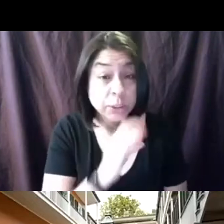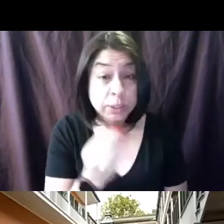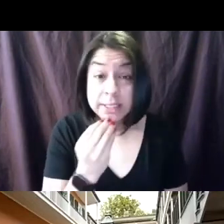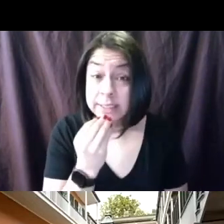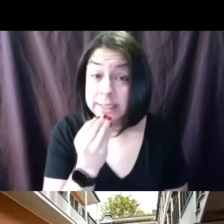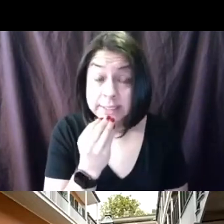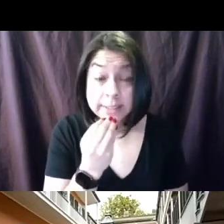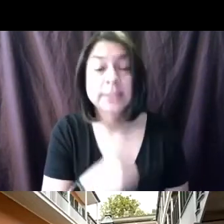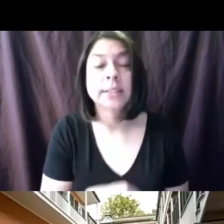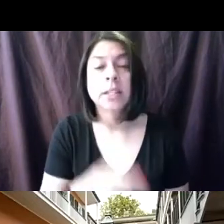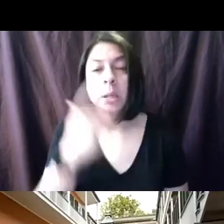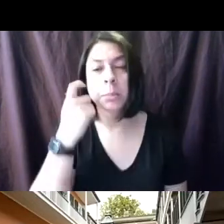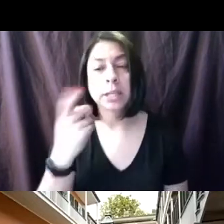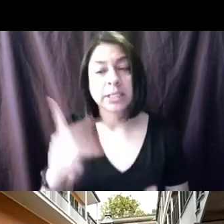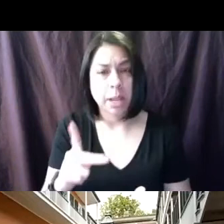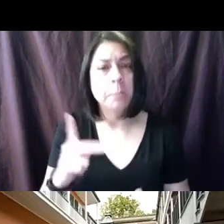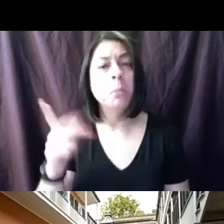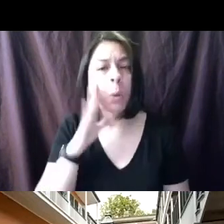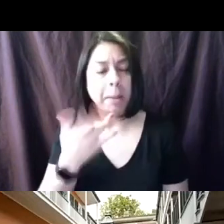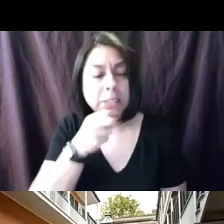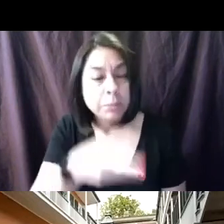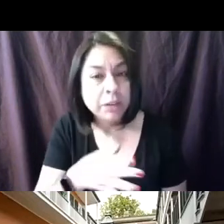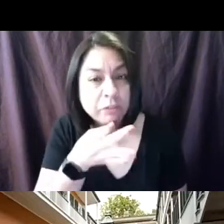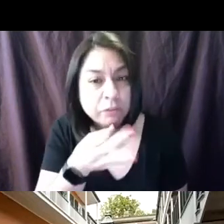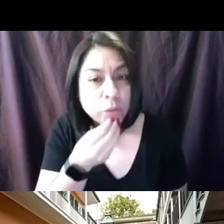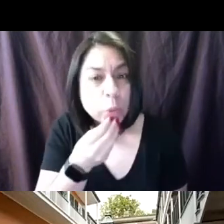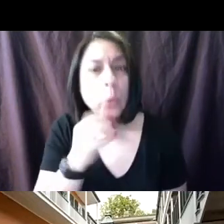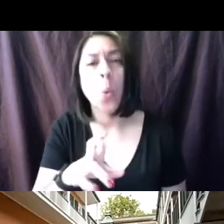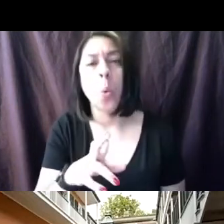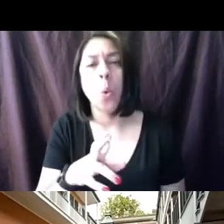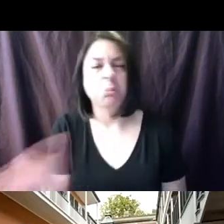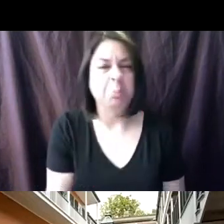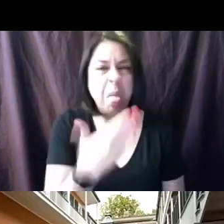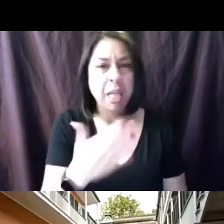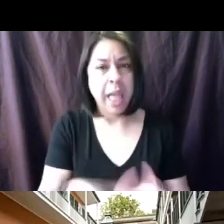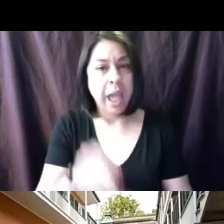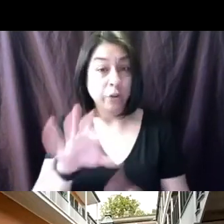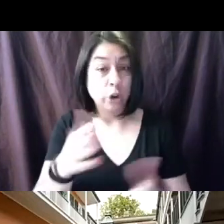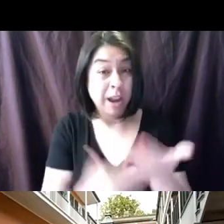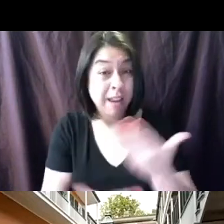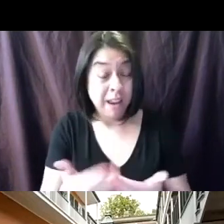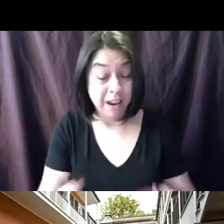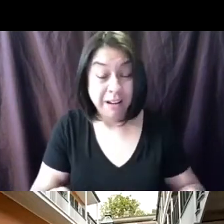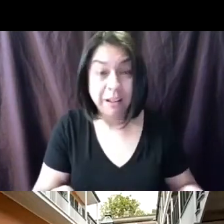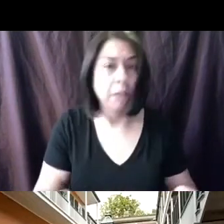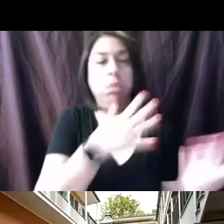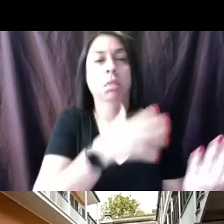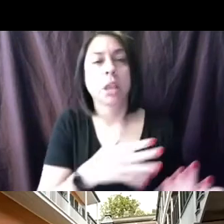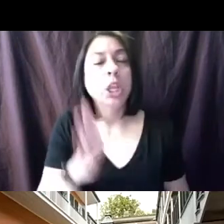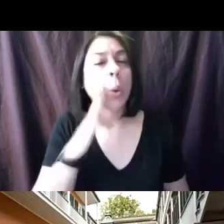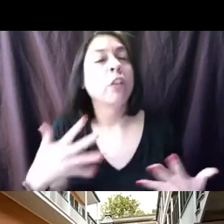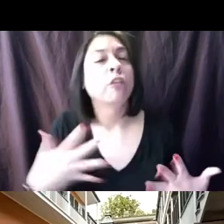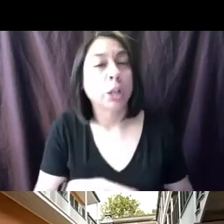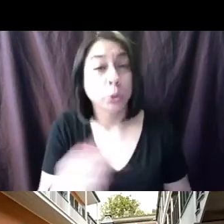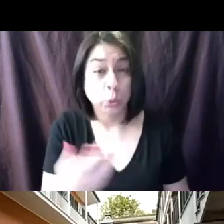because somebody was going to spit in your food or they were going to knock it out of your hand. We were definitely afraid to use the restroom alone. Everything